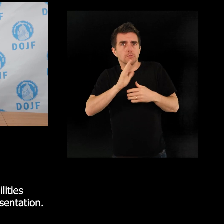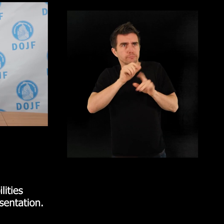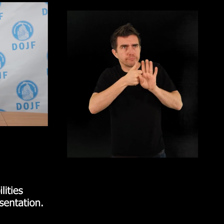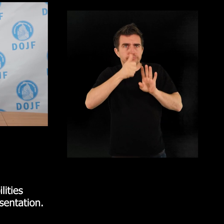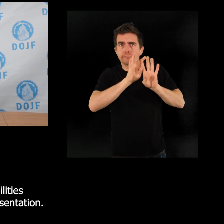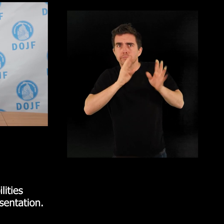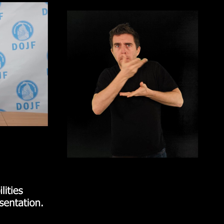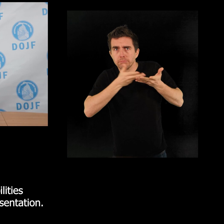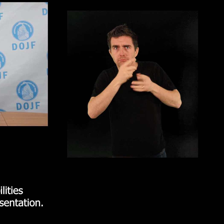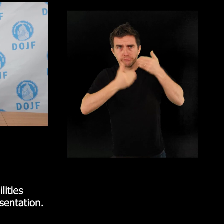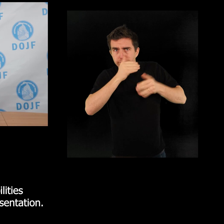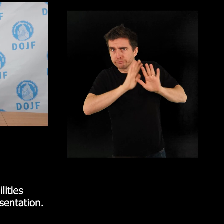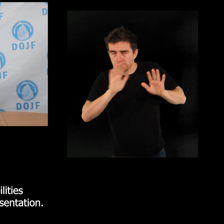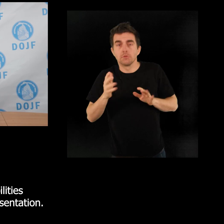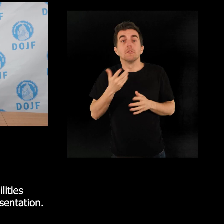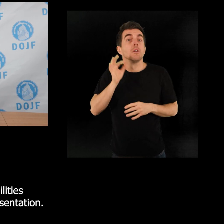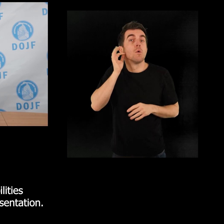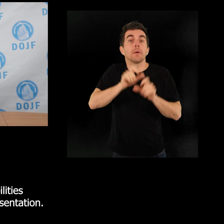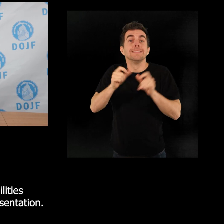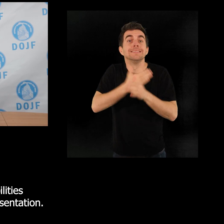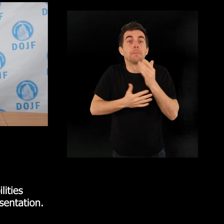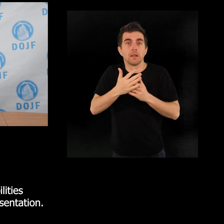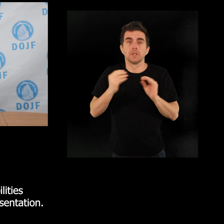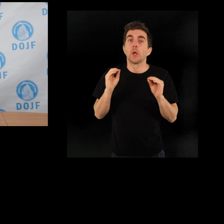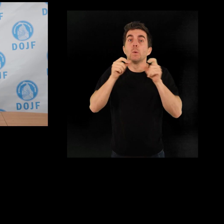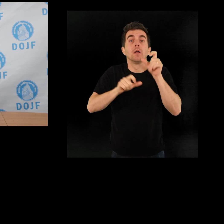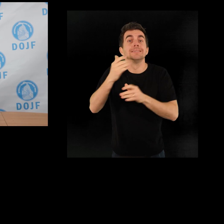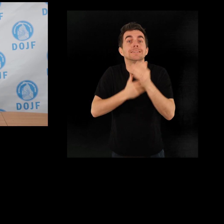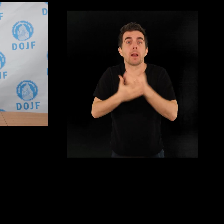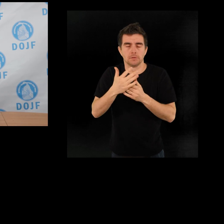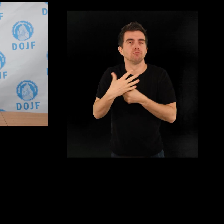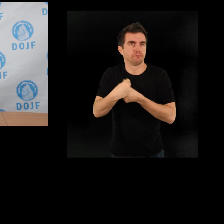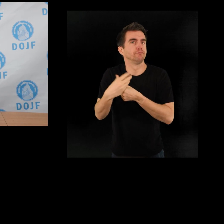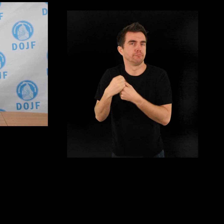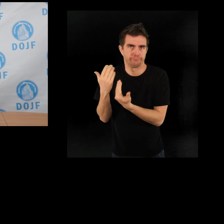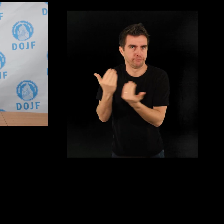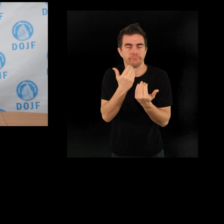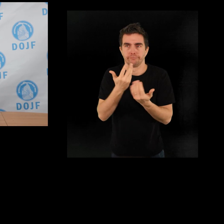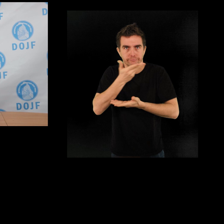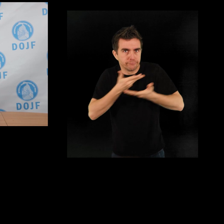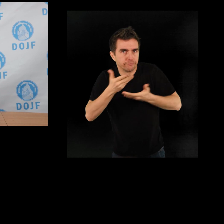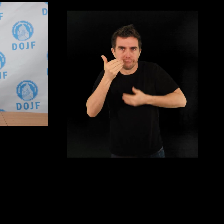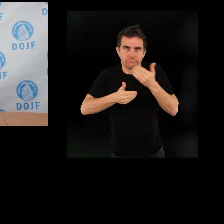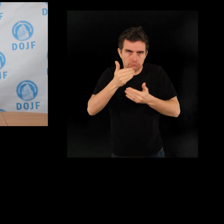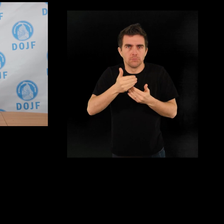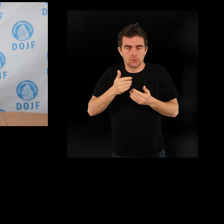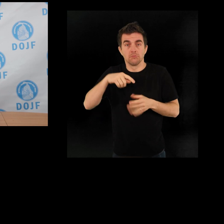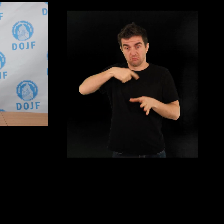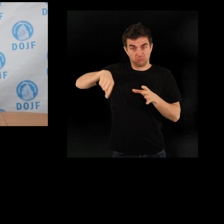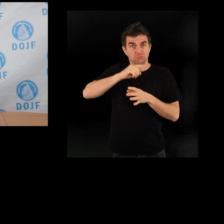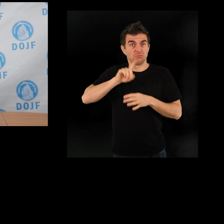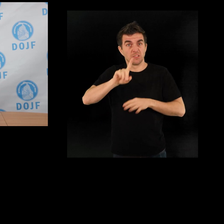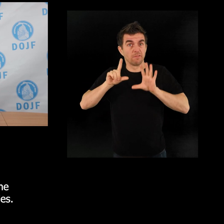women with disability and youth with disability representation. There are 5 out of 17 members